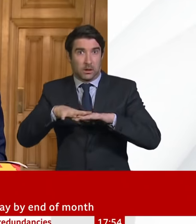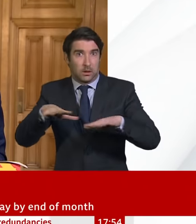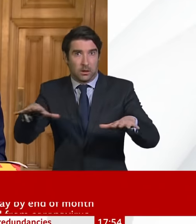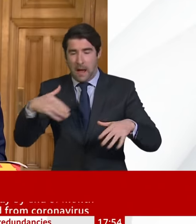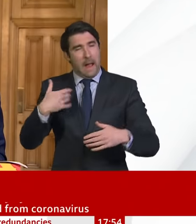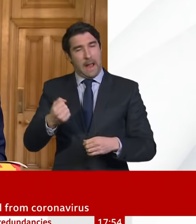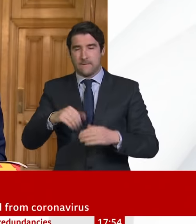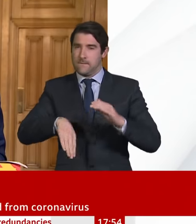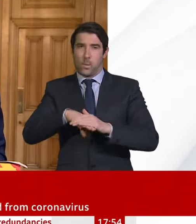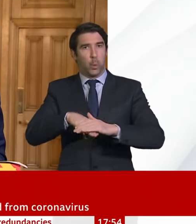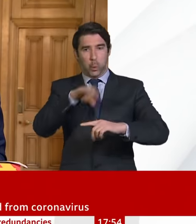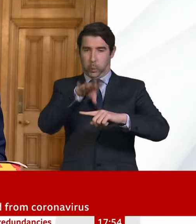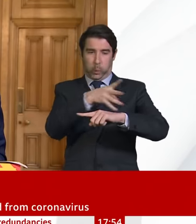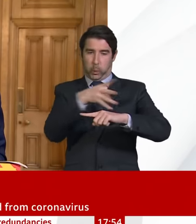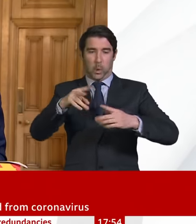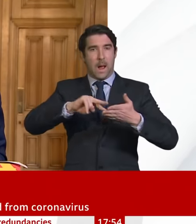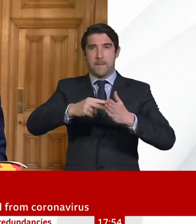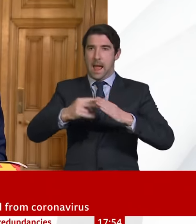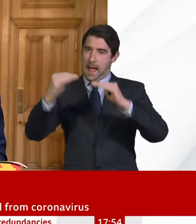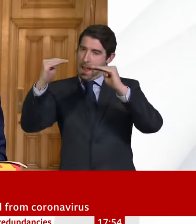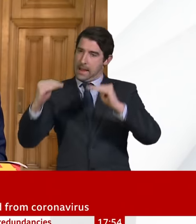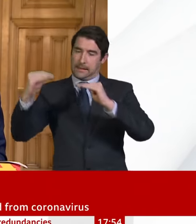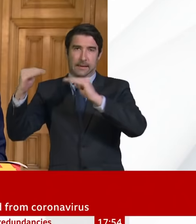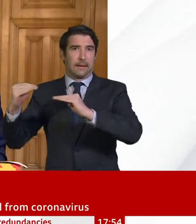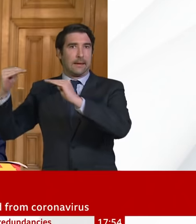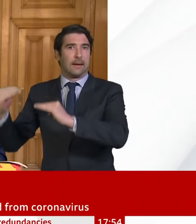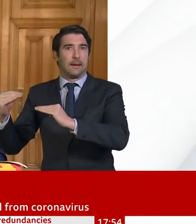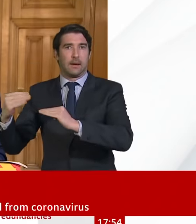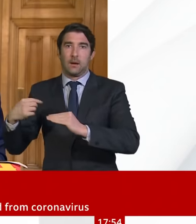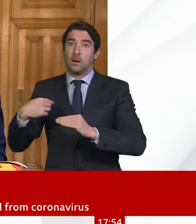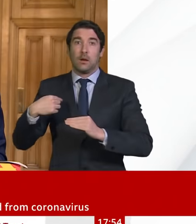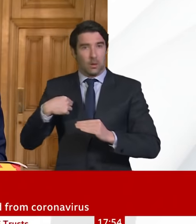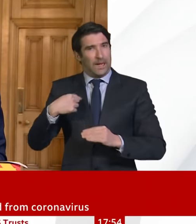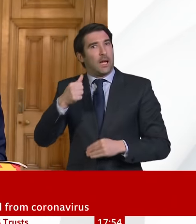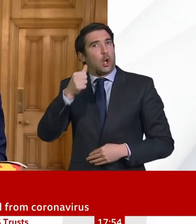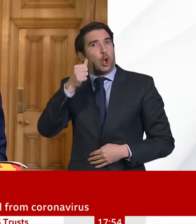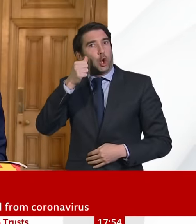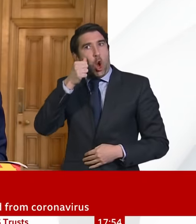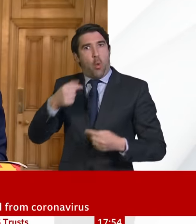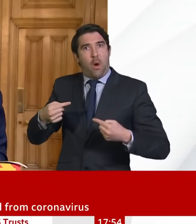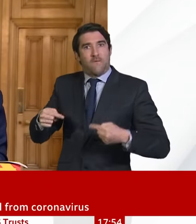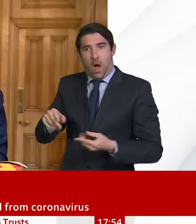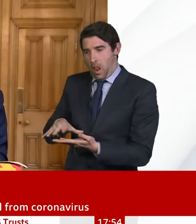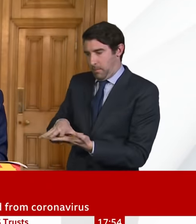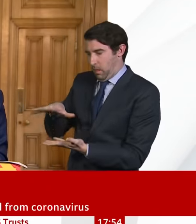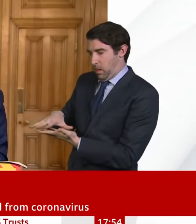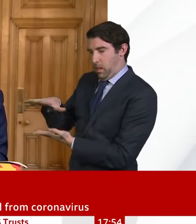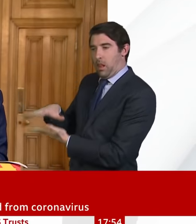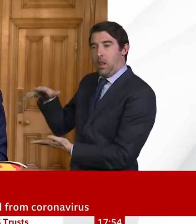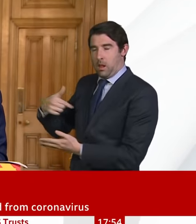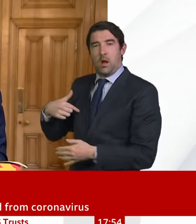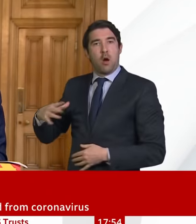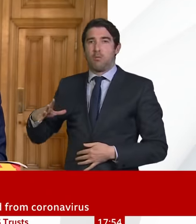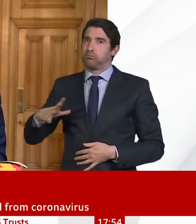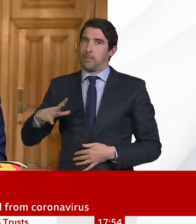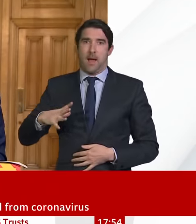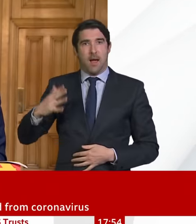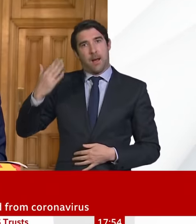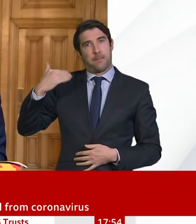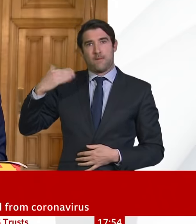have one of the strongest understandings of the supply chain of anywhere in the world because of the preparations we did for